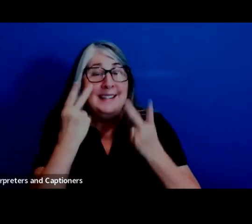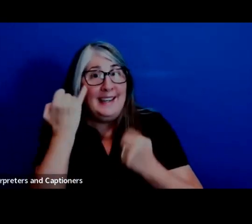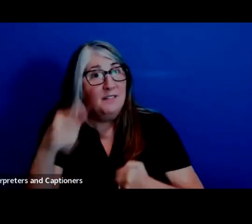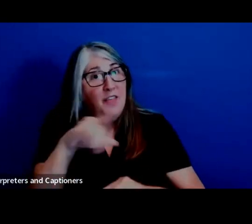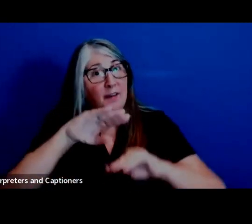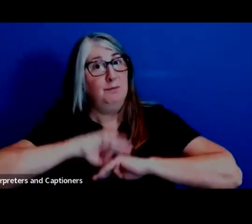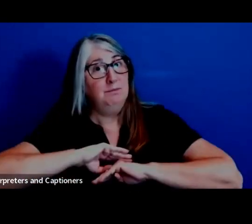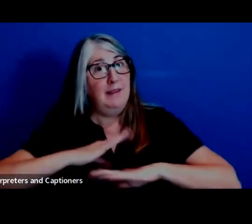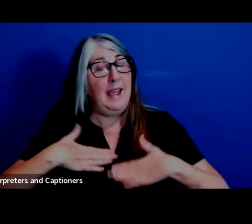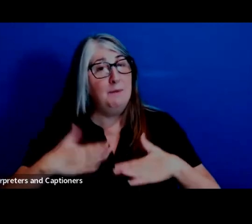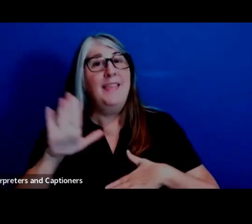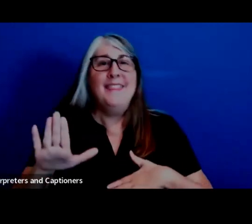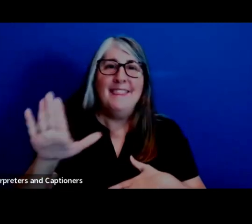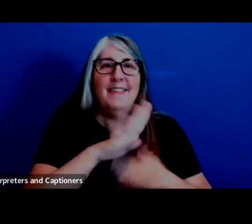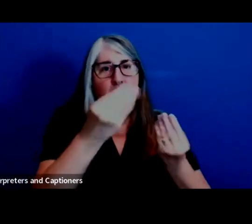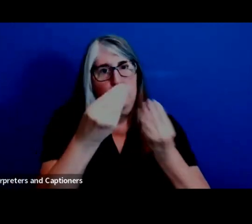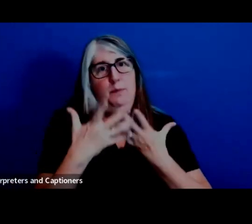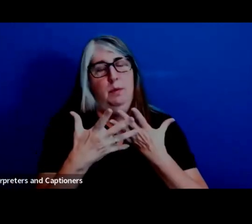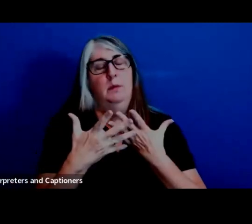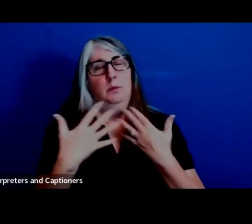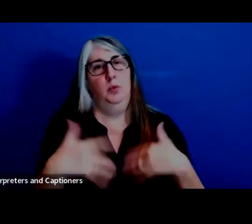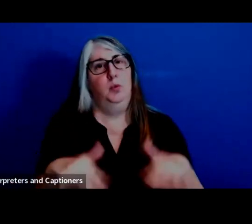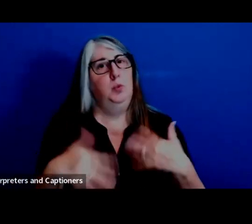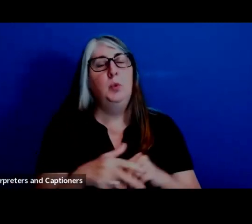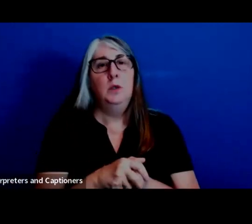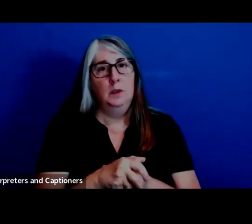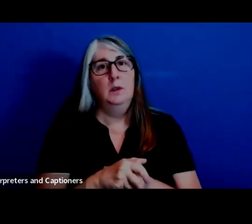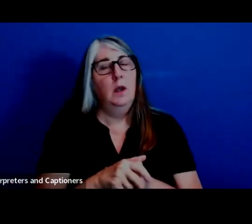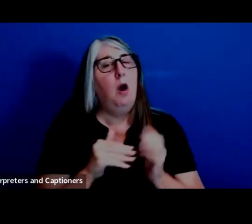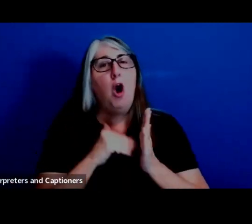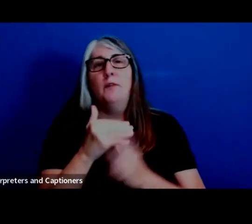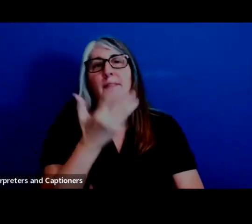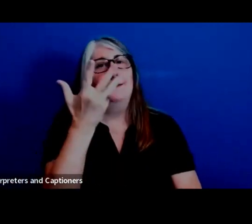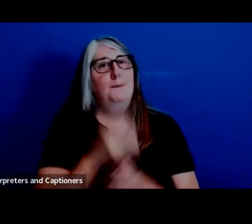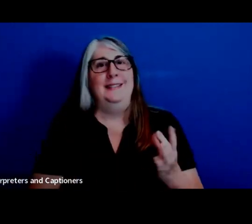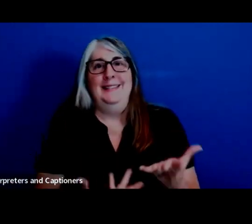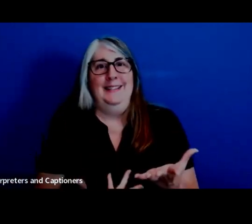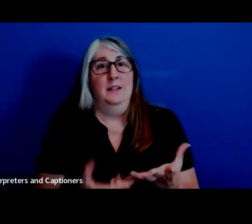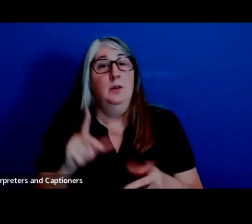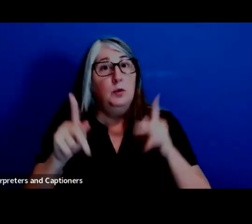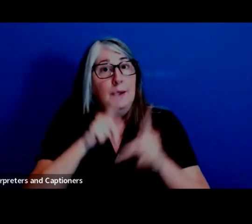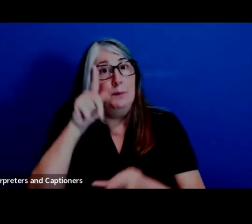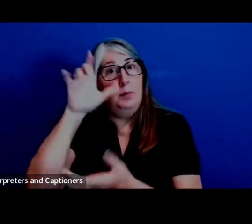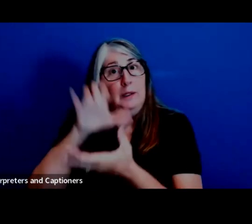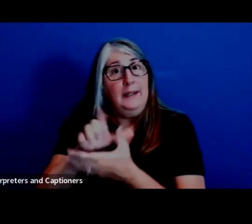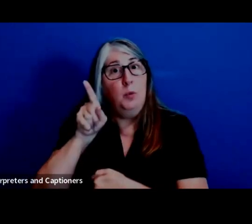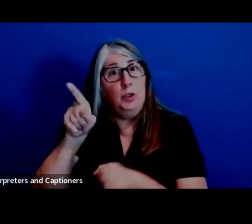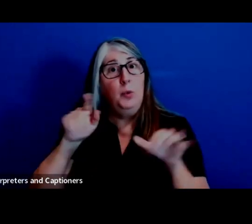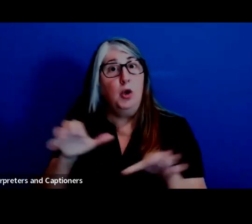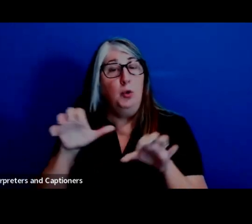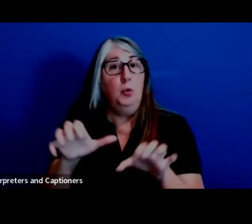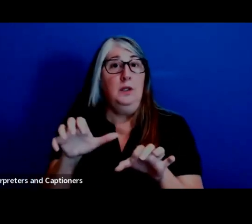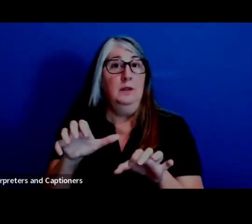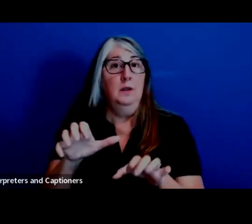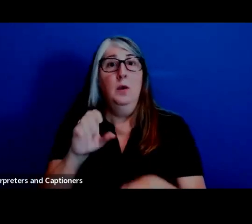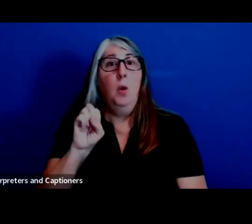their input. I think that's so often a missing factor is like, do people believe in what you're doing? If